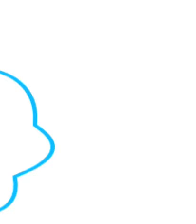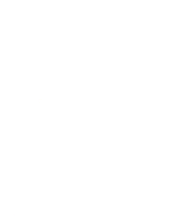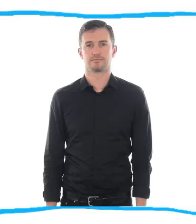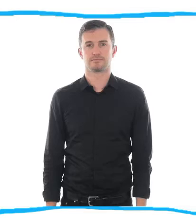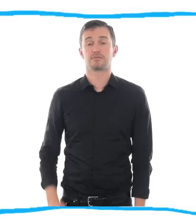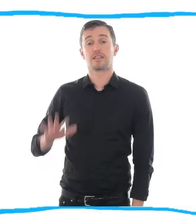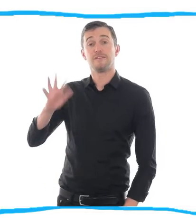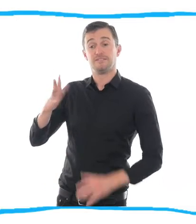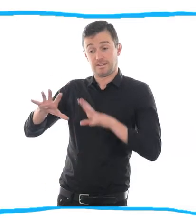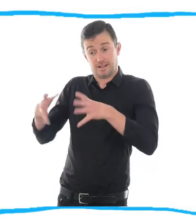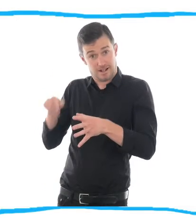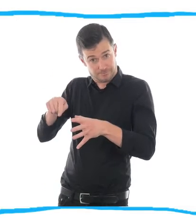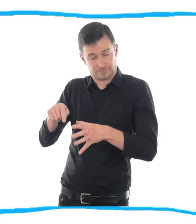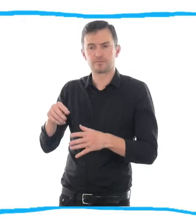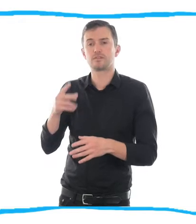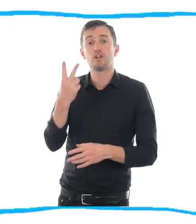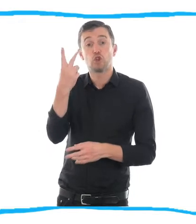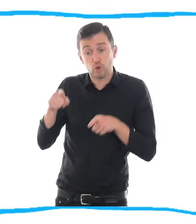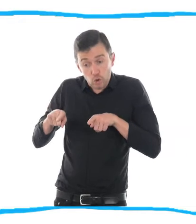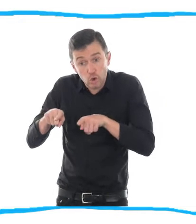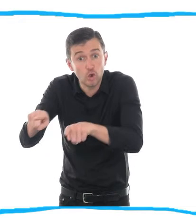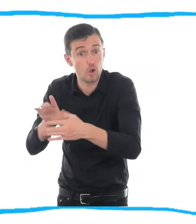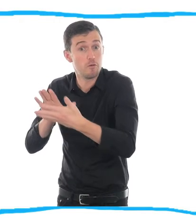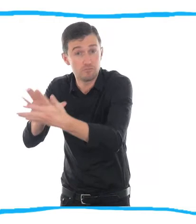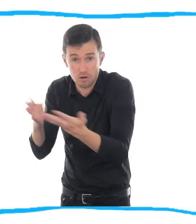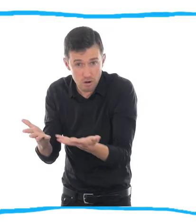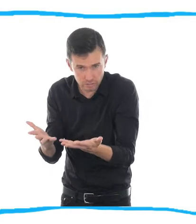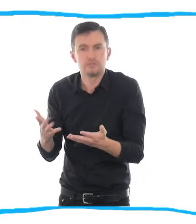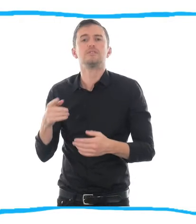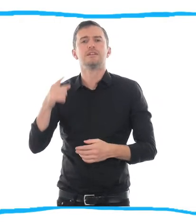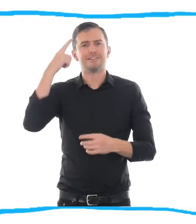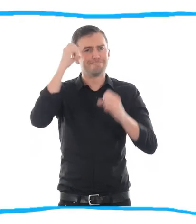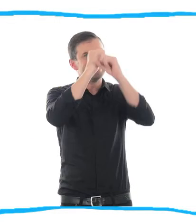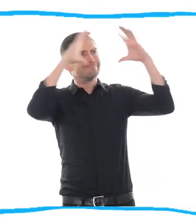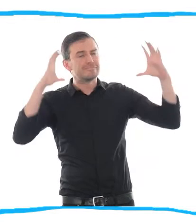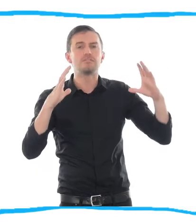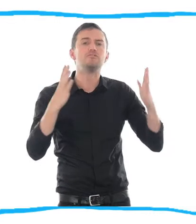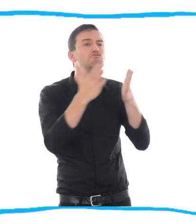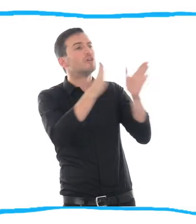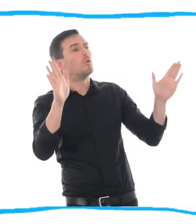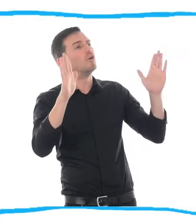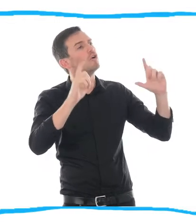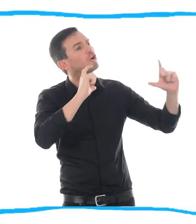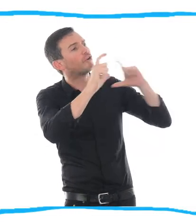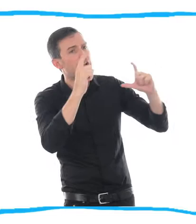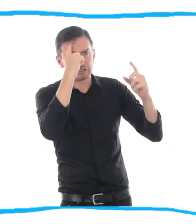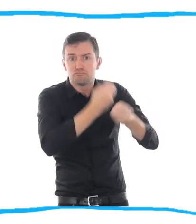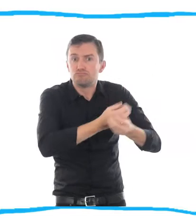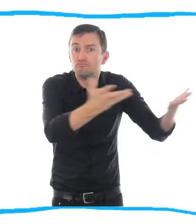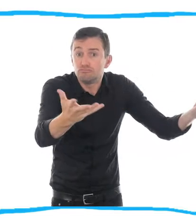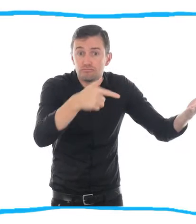Five. Use a twin track approach, considering both general communication and disability specific communication on any given